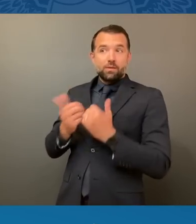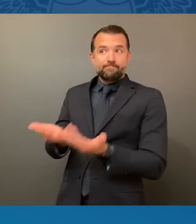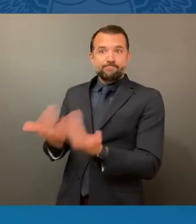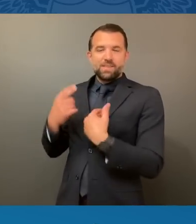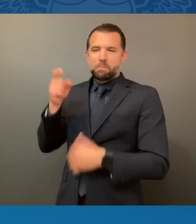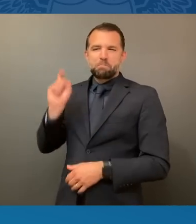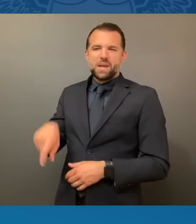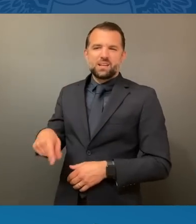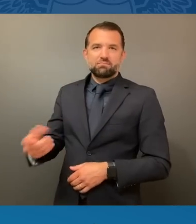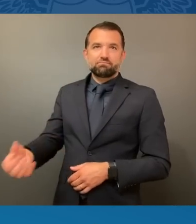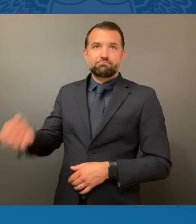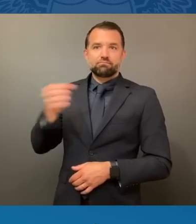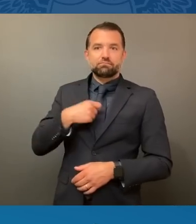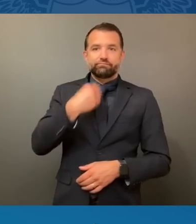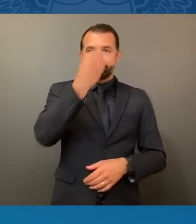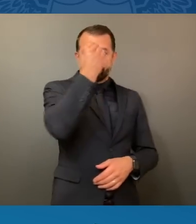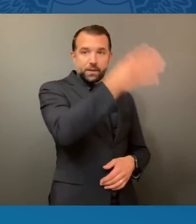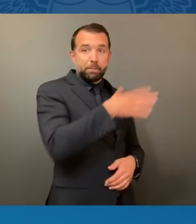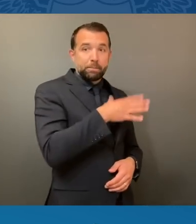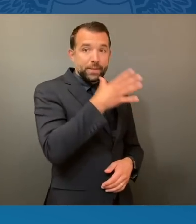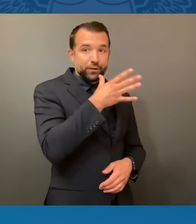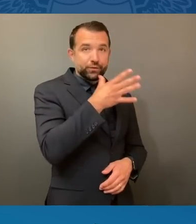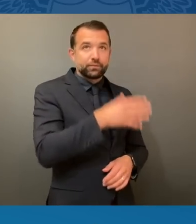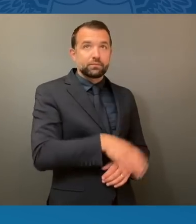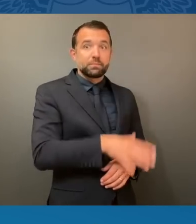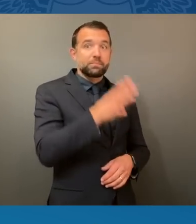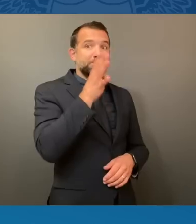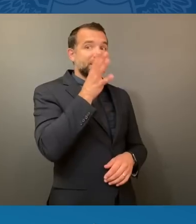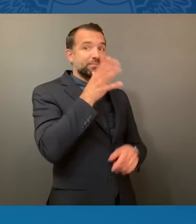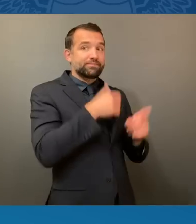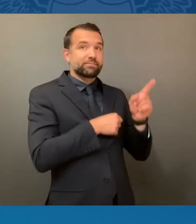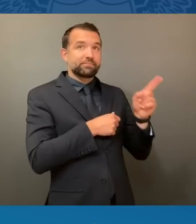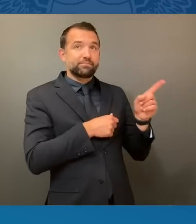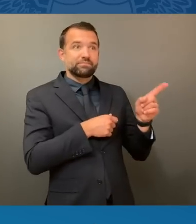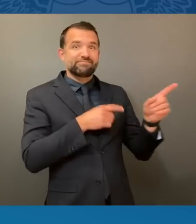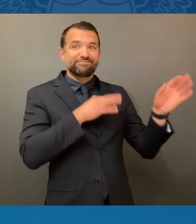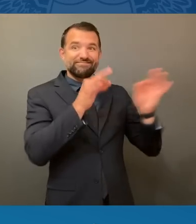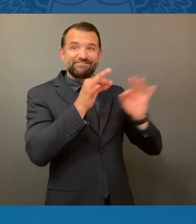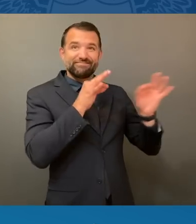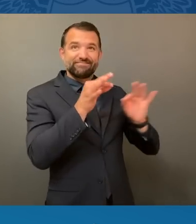called my mother and I said, Mommy, this is happening. And she said, well, of course she has to come live with us. And she did.